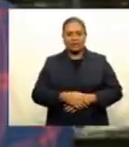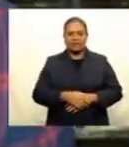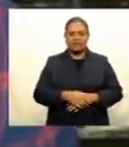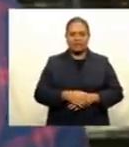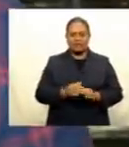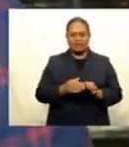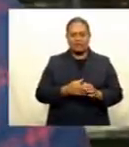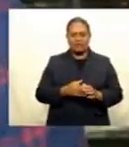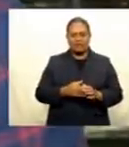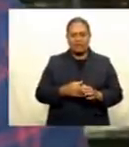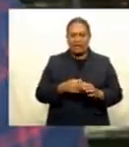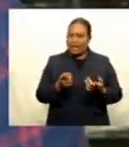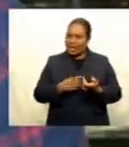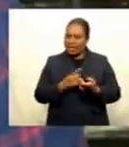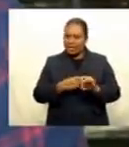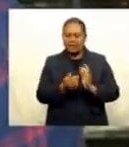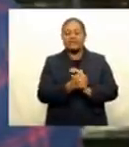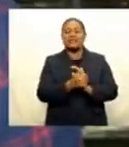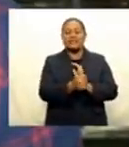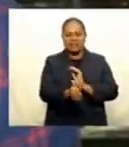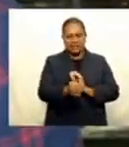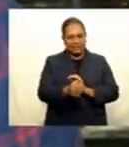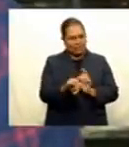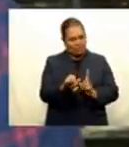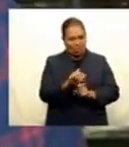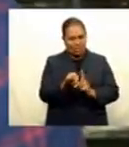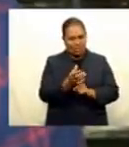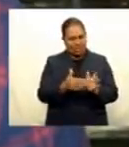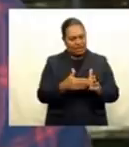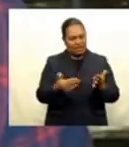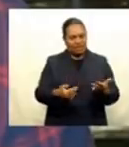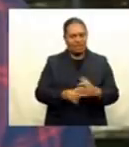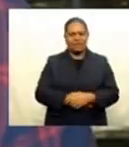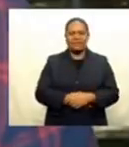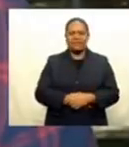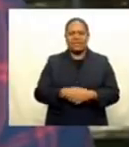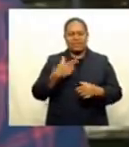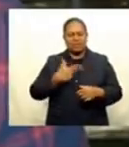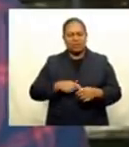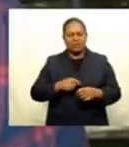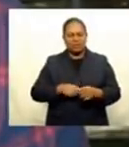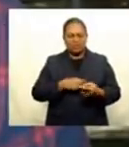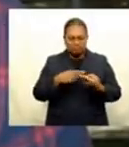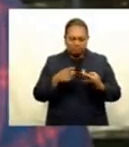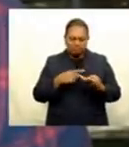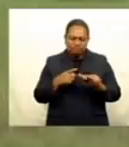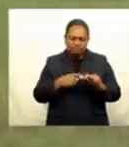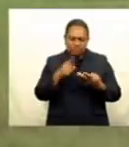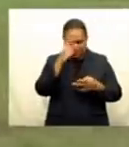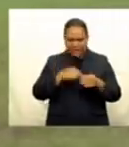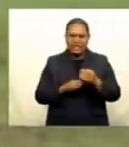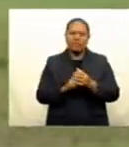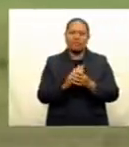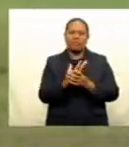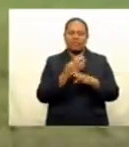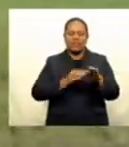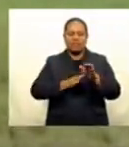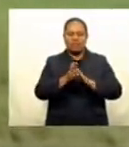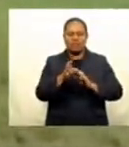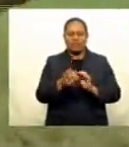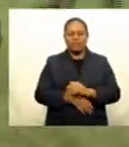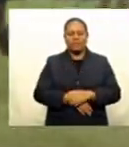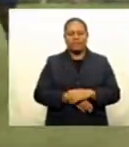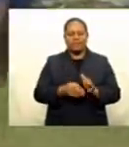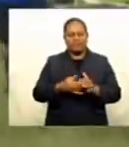from fitness, the technical side of the game, the tactics, the gameplay, these are things that you can always improve on as well. TFF has